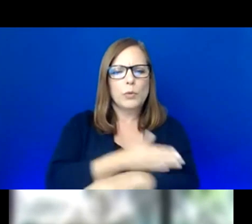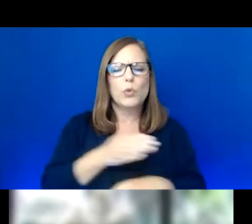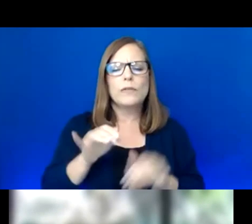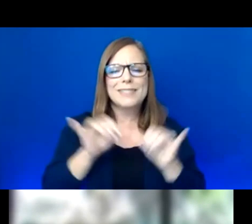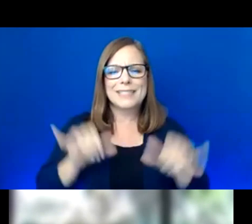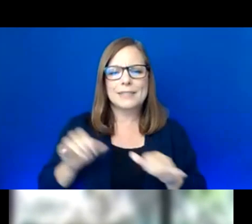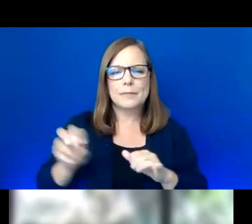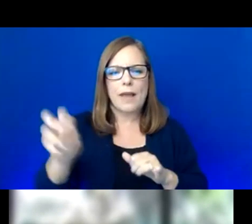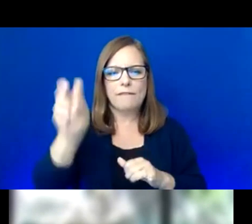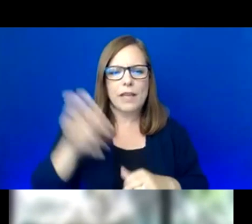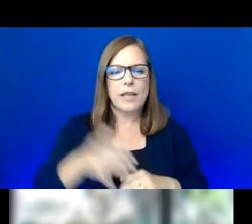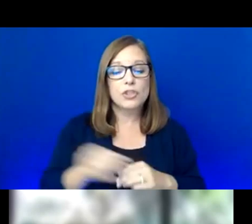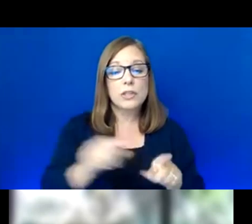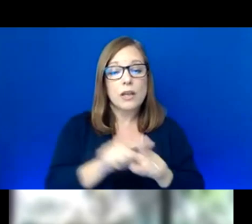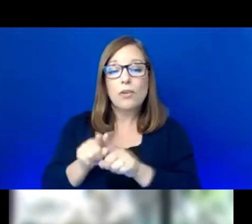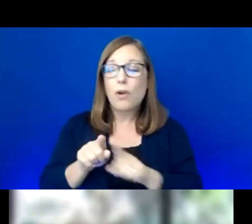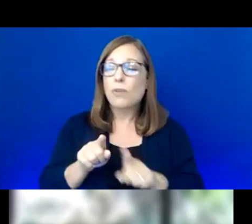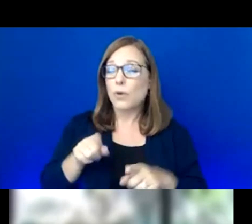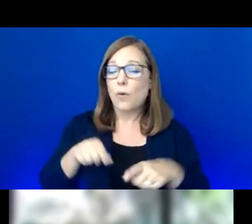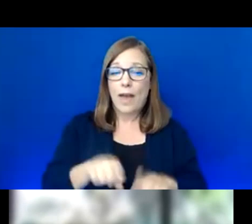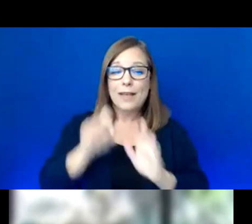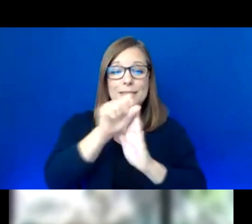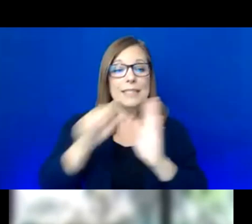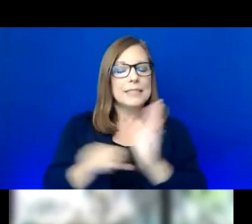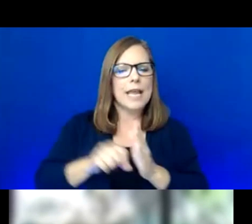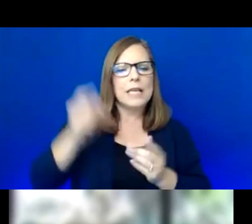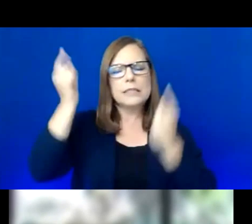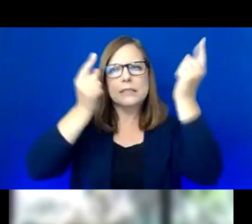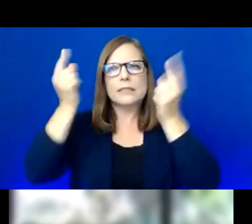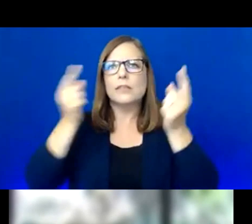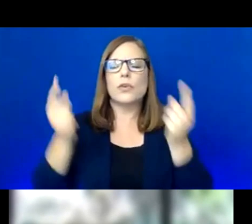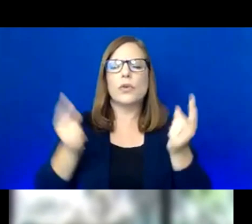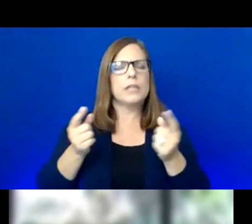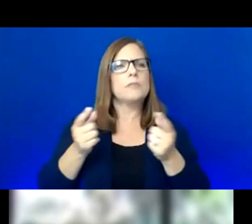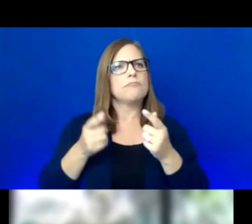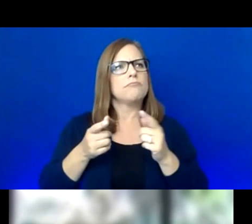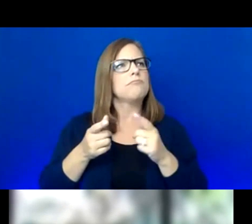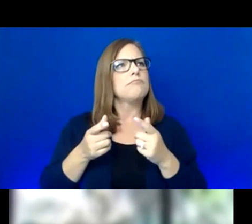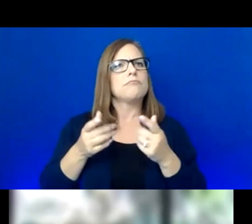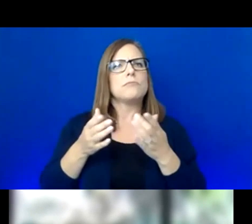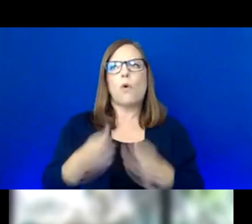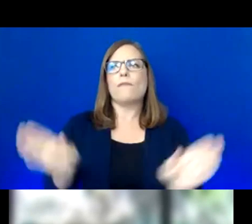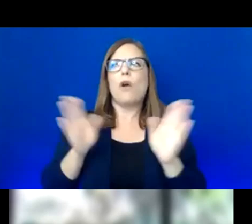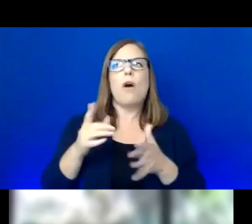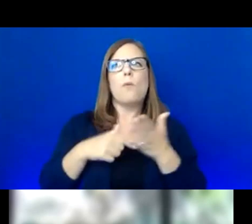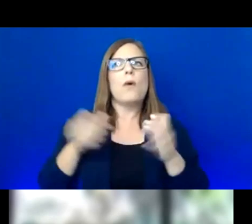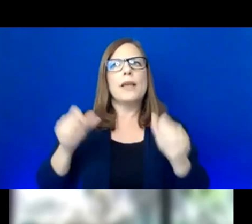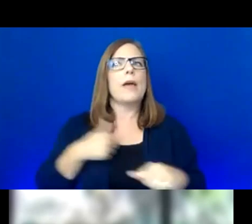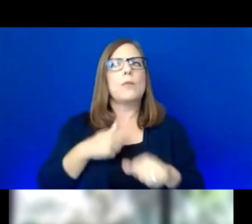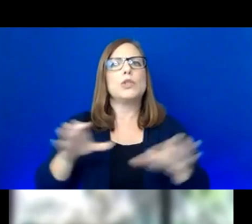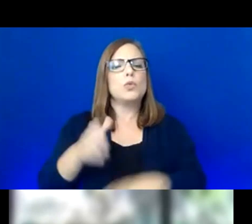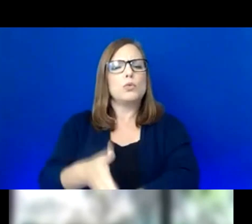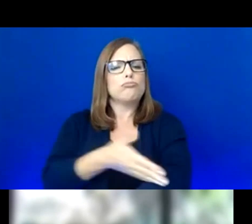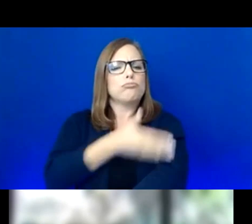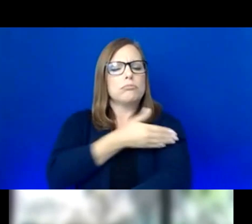sure that, as the state is looking at overall what can be done, maybe it's time